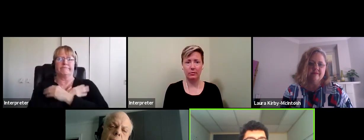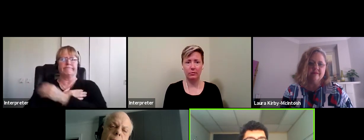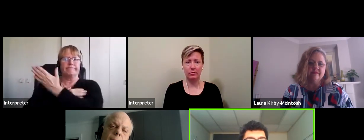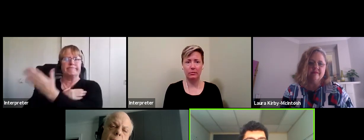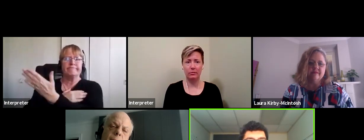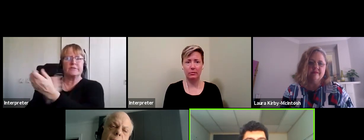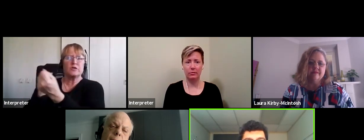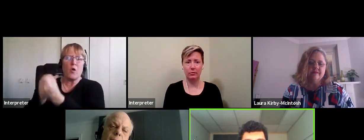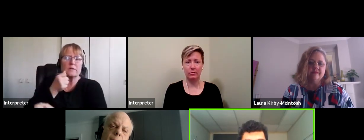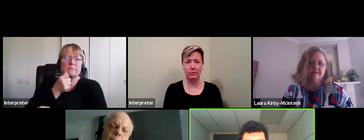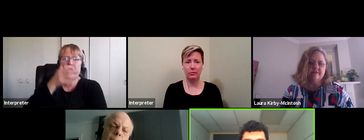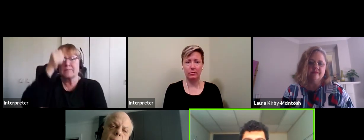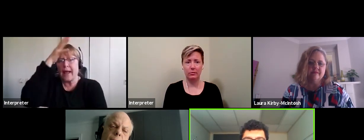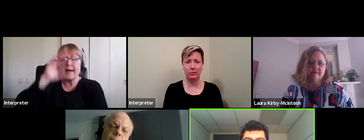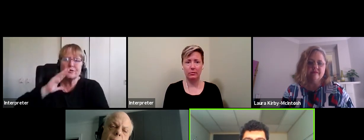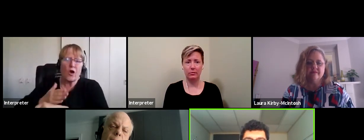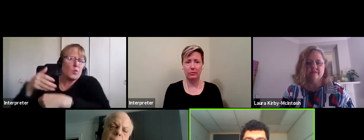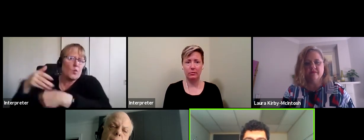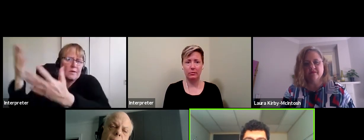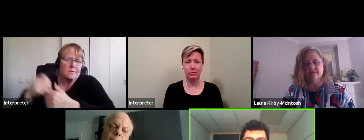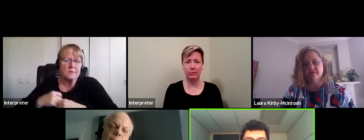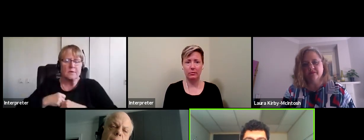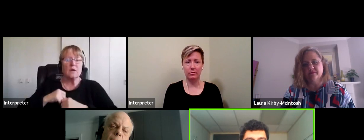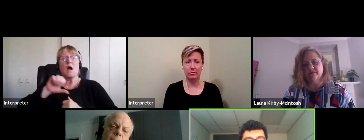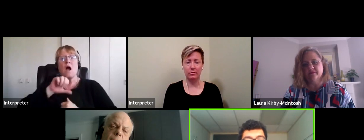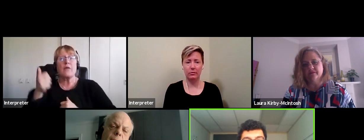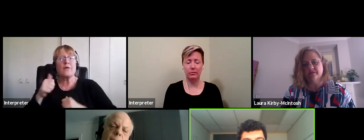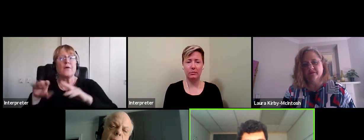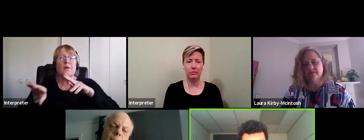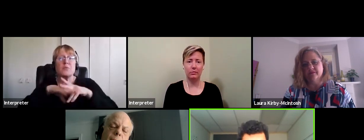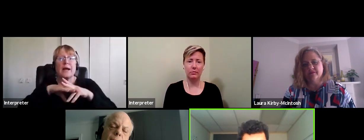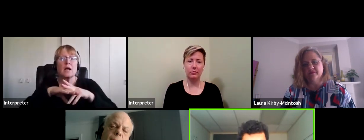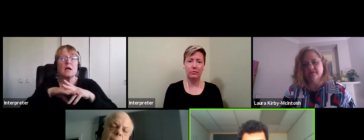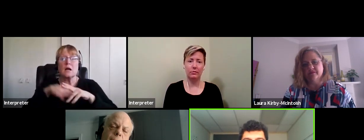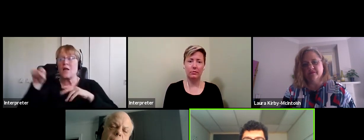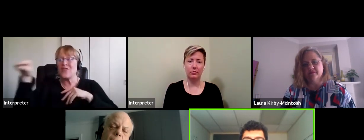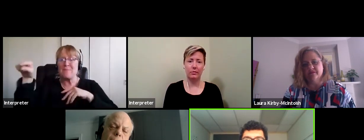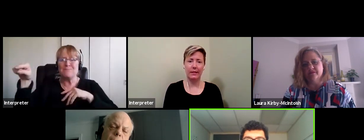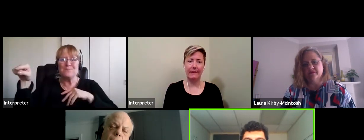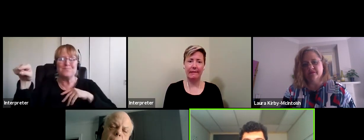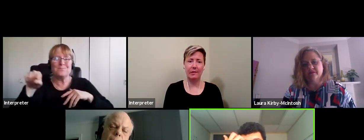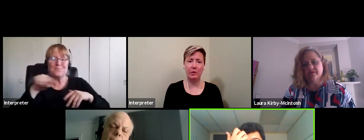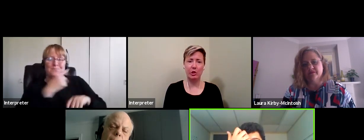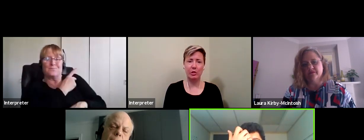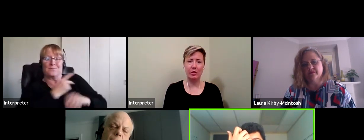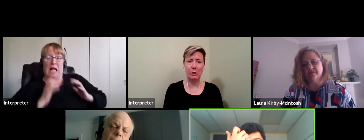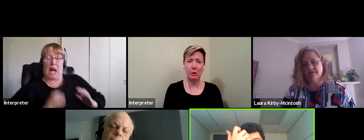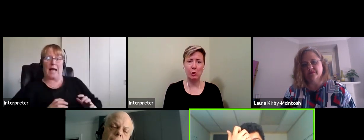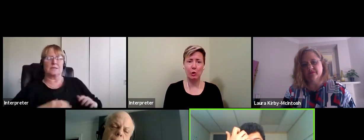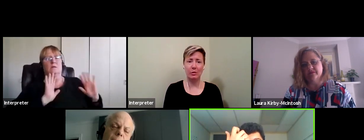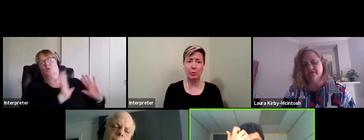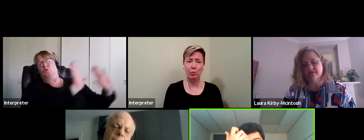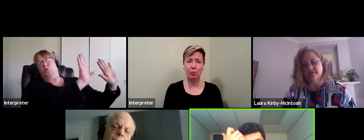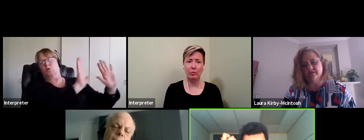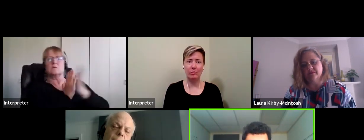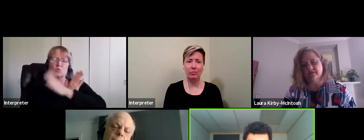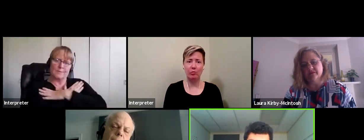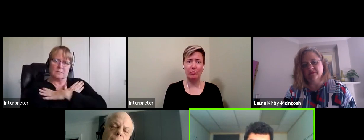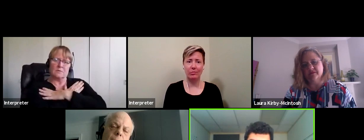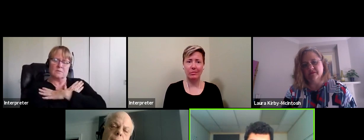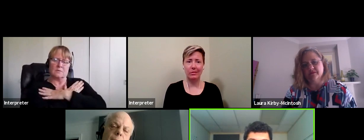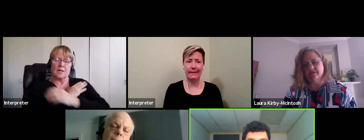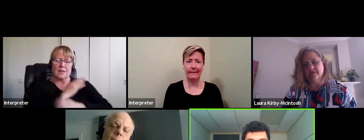etc., looking after someone, but it could also be a break for the person receiving care. Community Living Toronto and many organizations